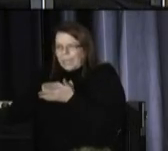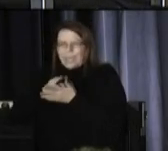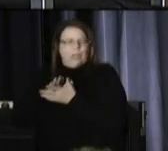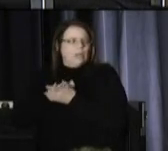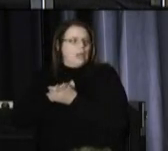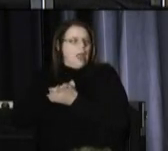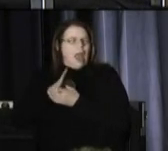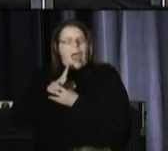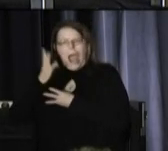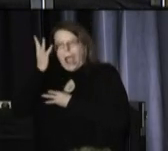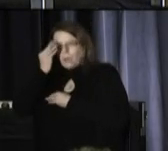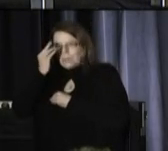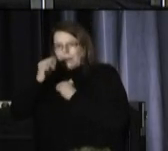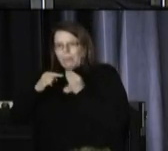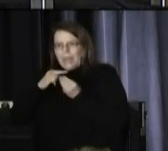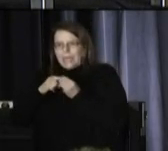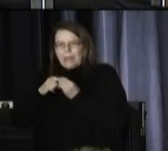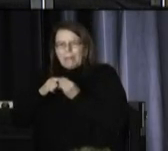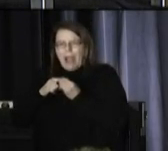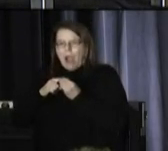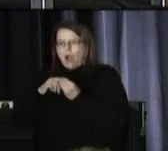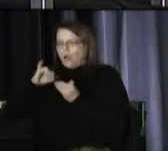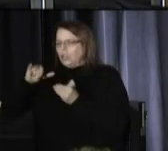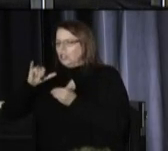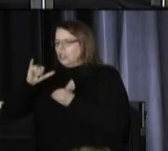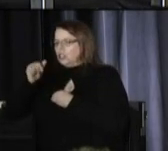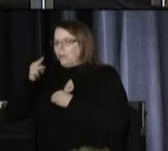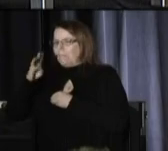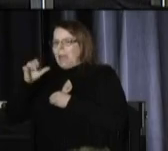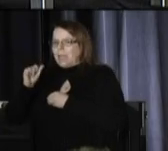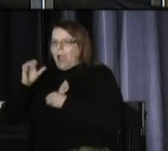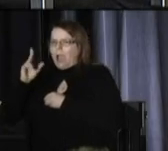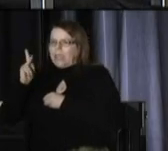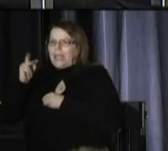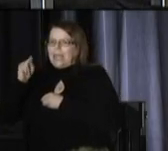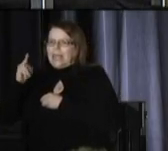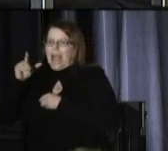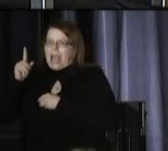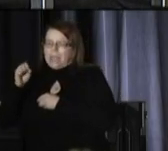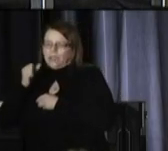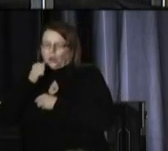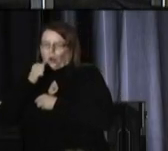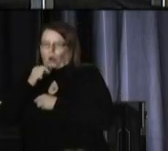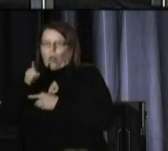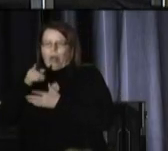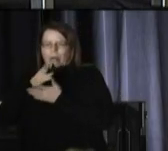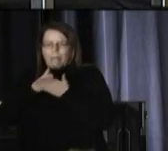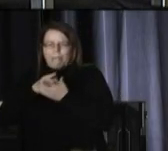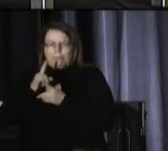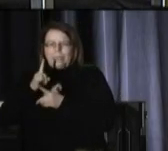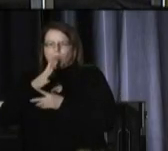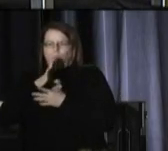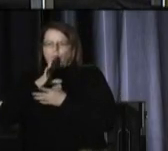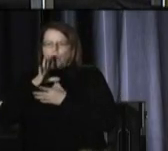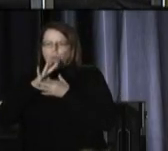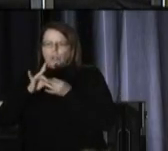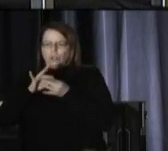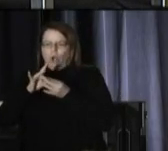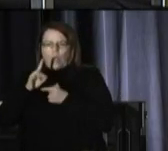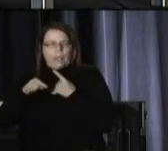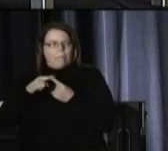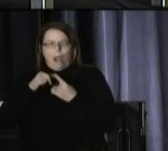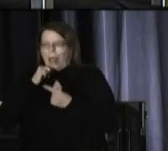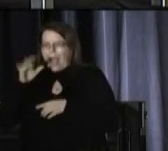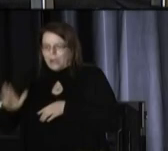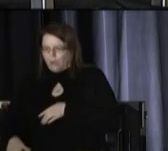I was thinking about Jamaica Kincaid's Girl, that piece where you were talking about, I didn't raise you like this, you